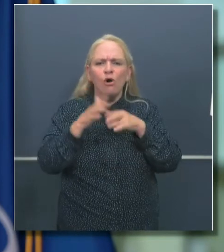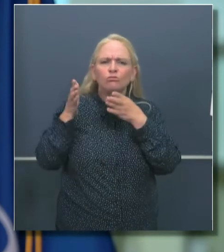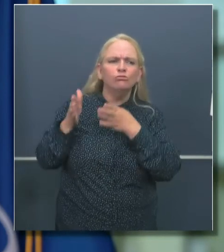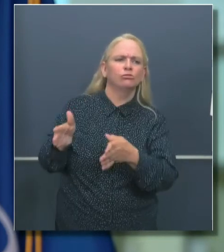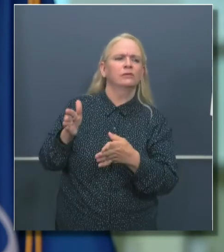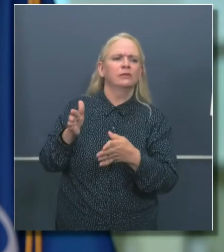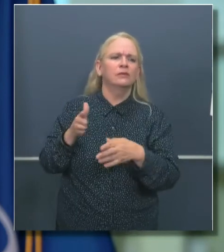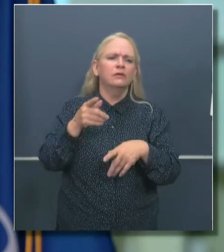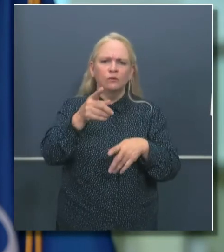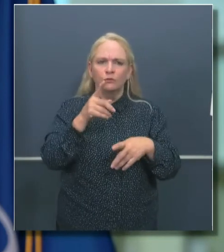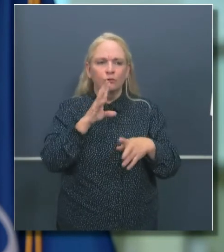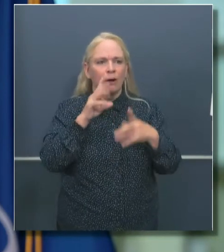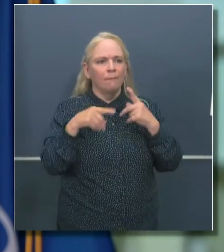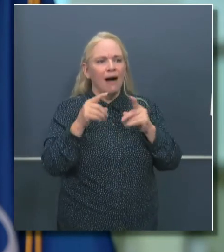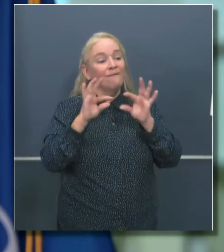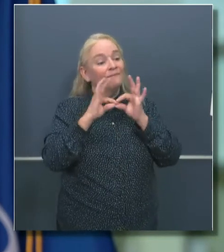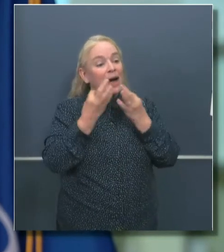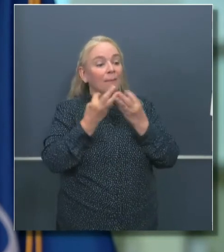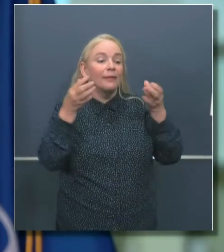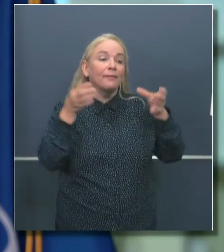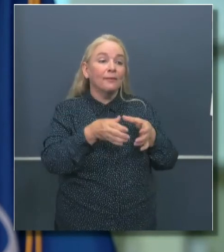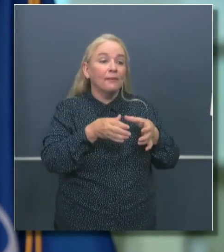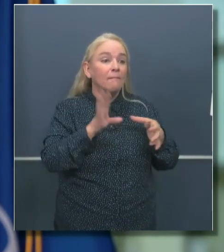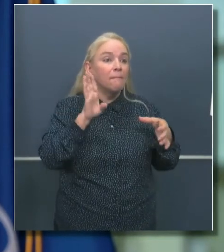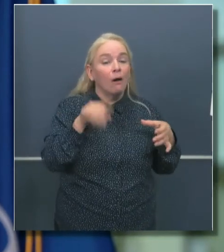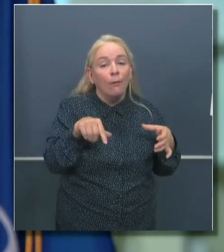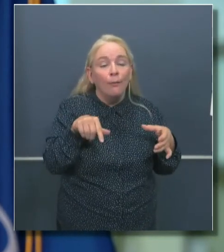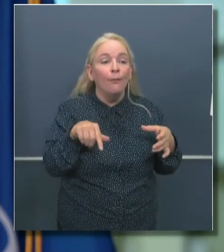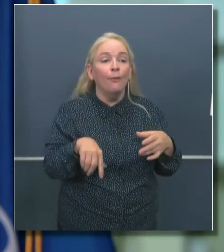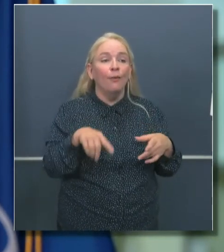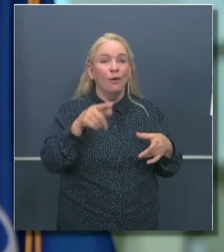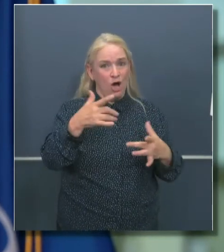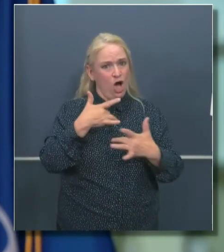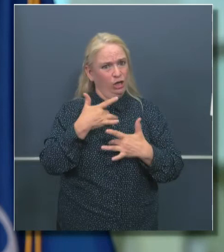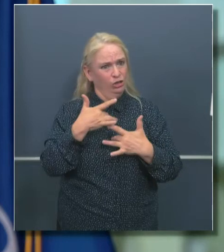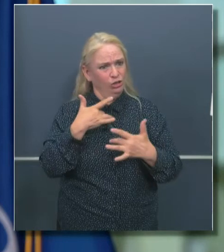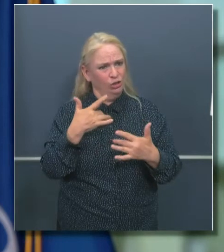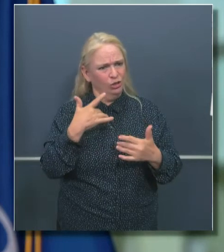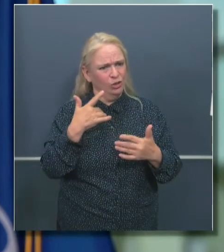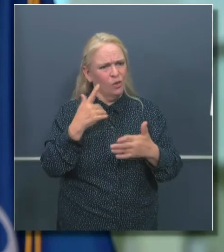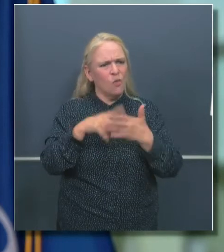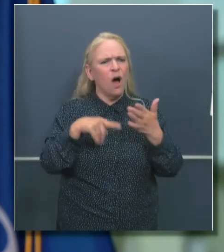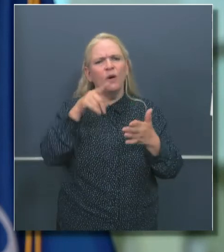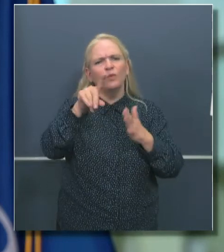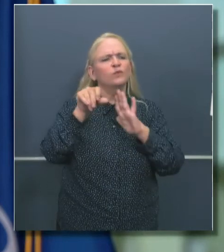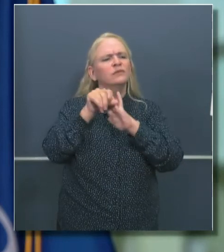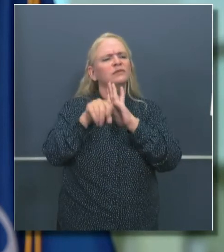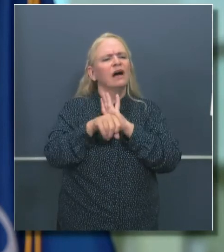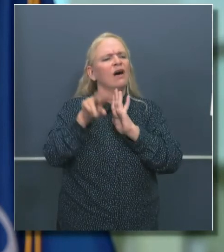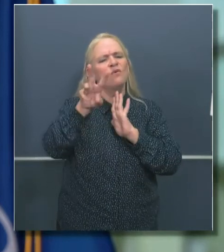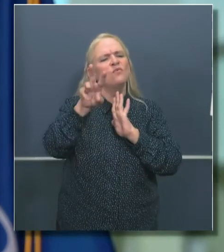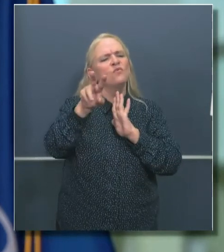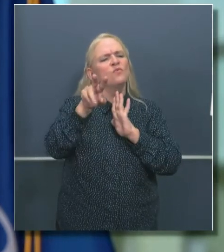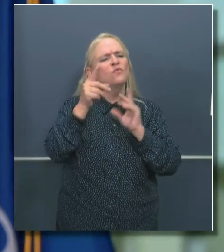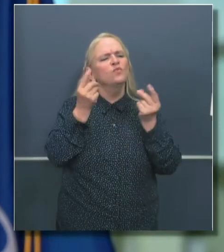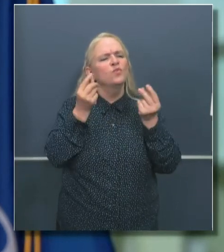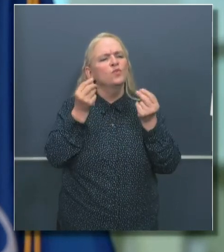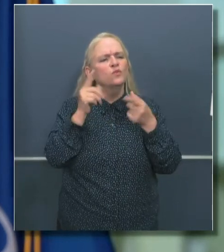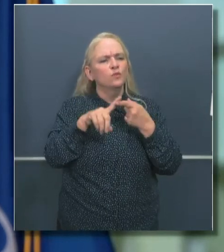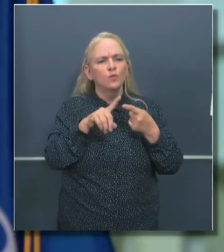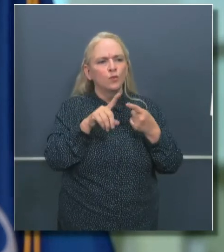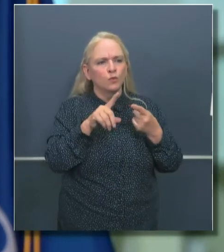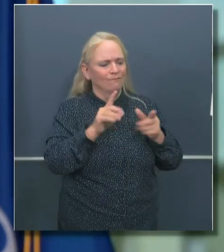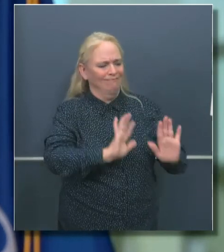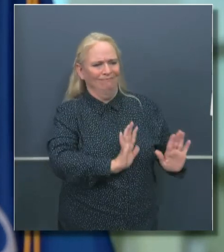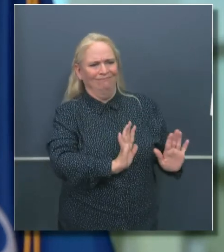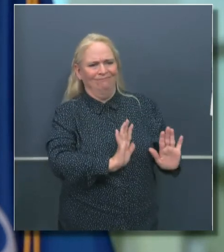family barbecues and the concern about people gathering. Is there anything you can do as a state to discourage that or regulate that in any way, or is